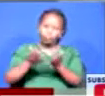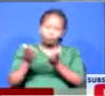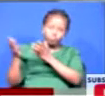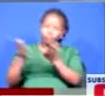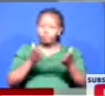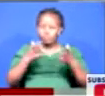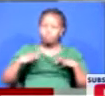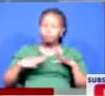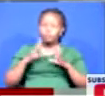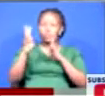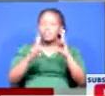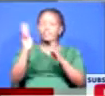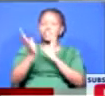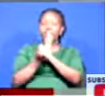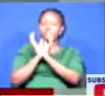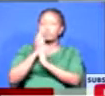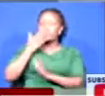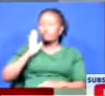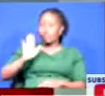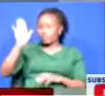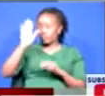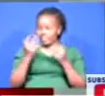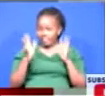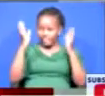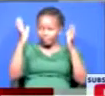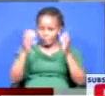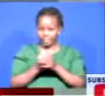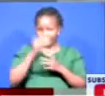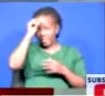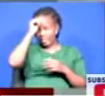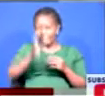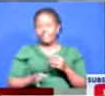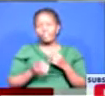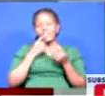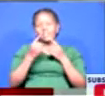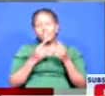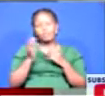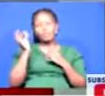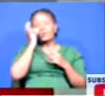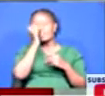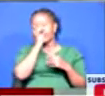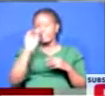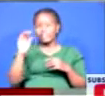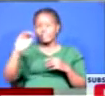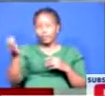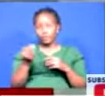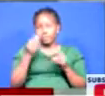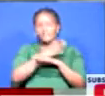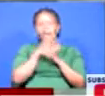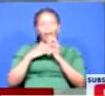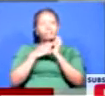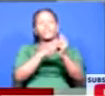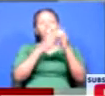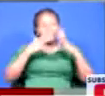swearing-in ceremony of President-elect William Samoei Ruto. Kahiga spoke in Nyeri town after leading area residents in celebrations following the